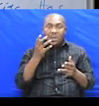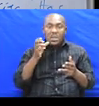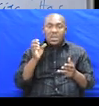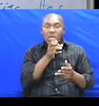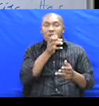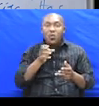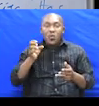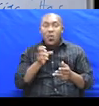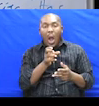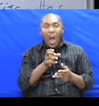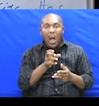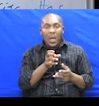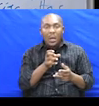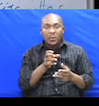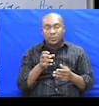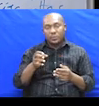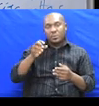and liquor.